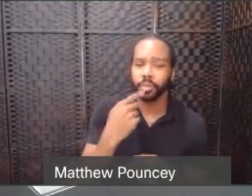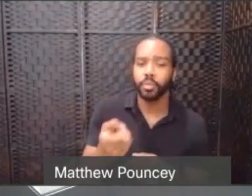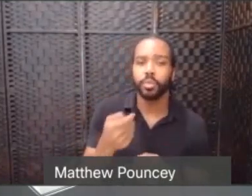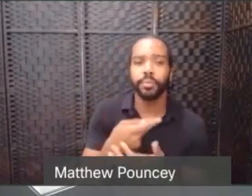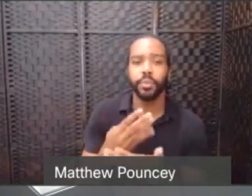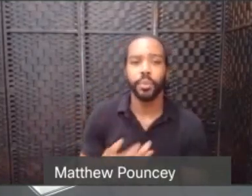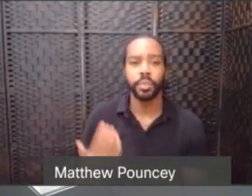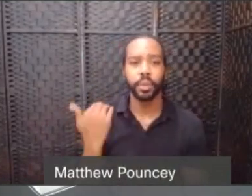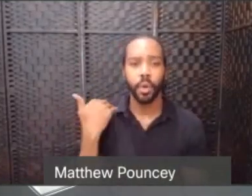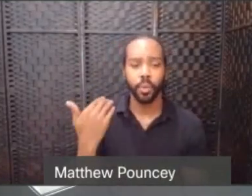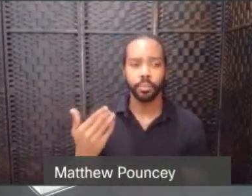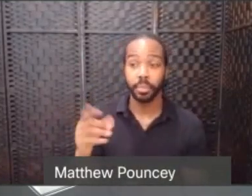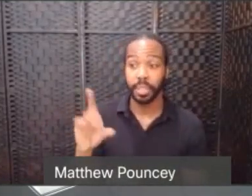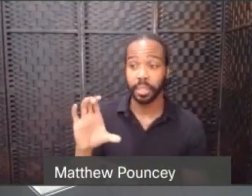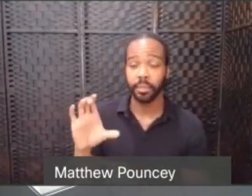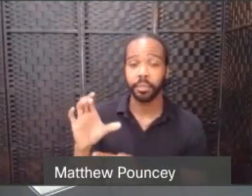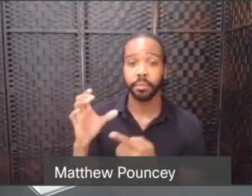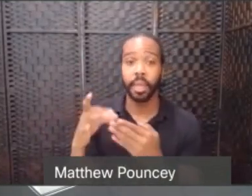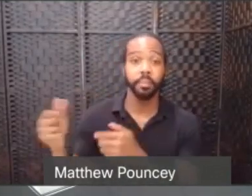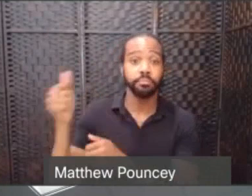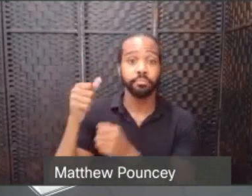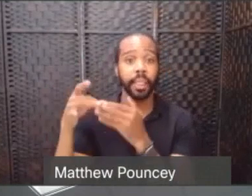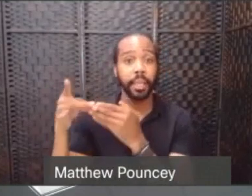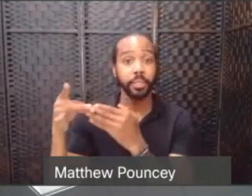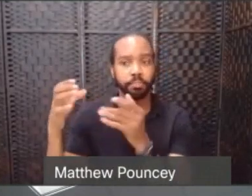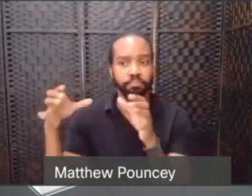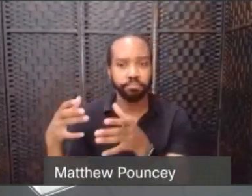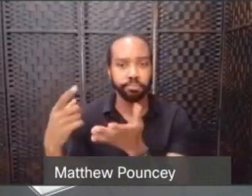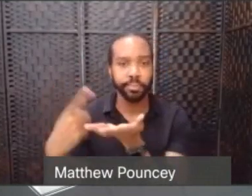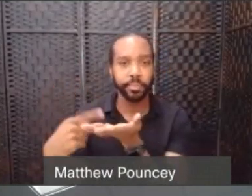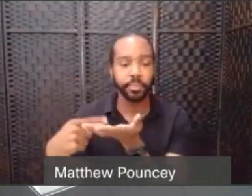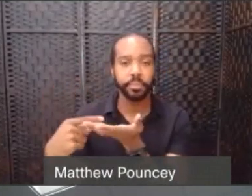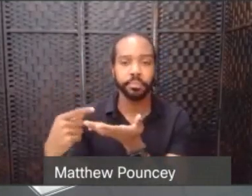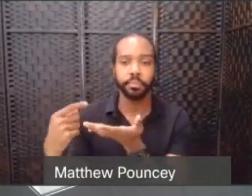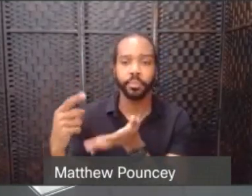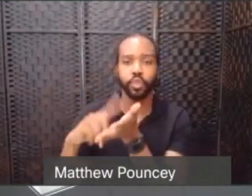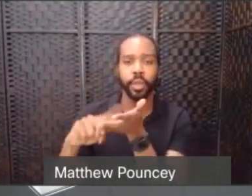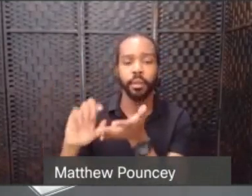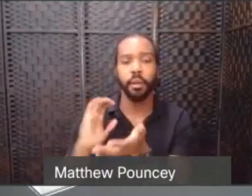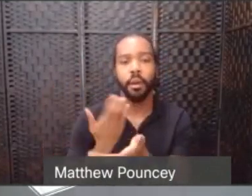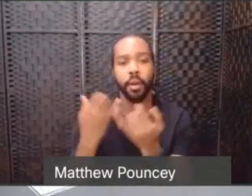DC is in, leadership is in discussion, looking at our current